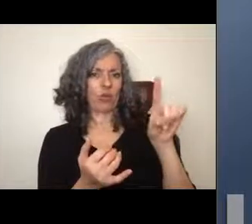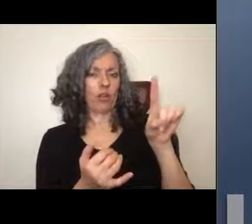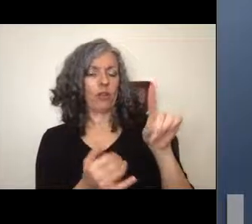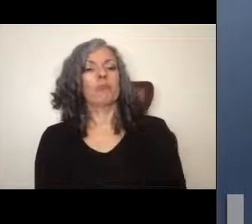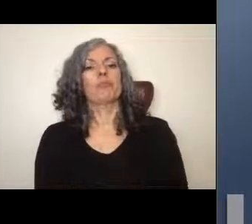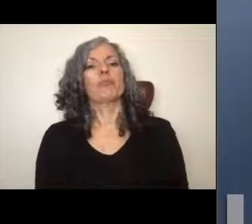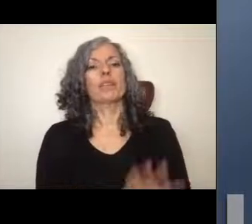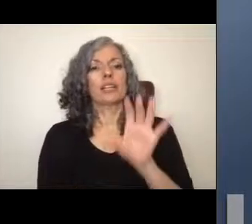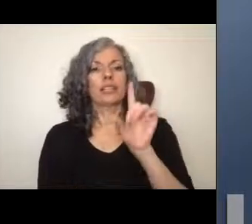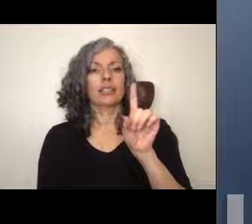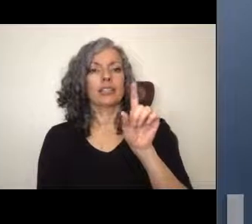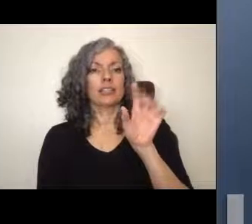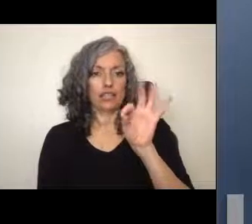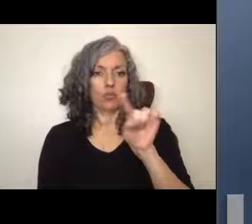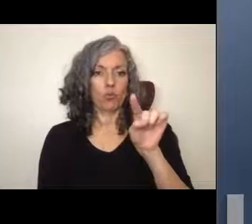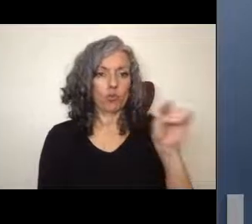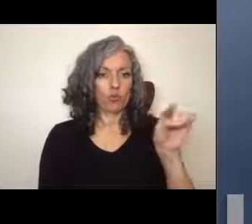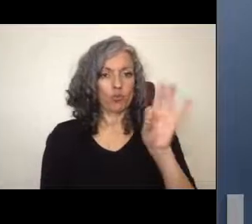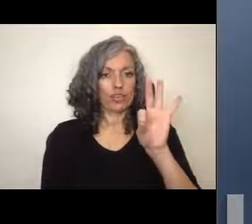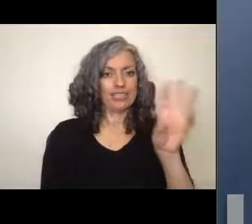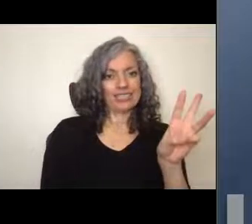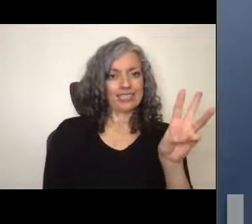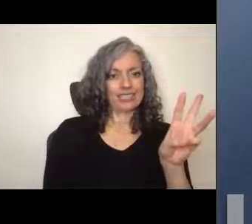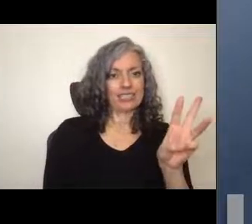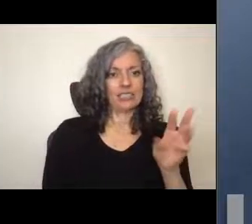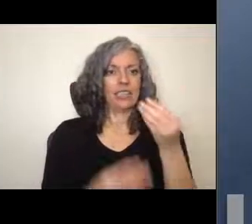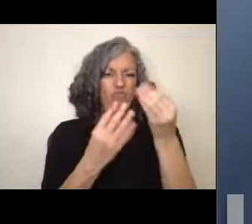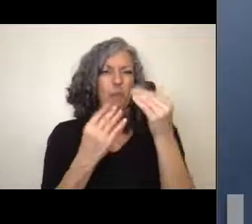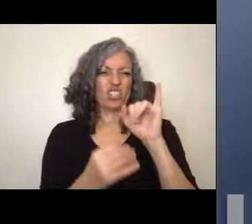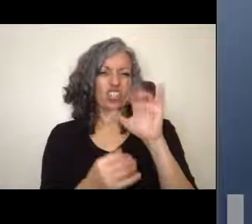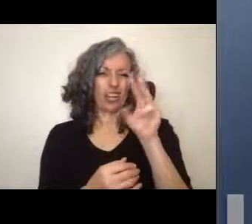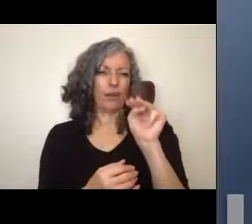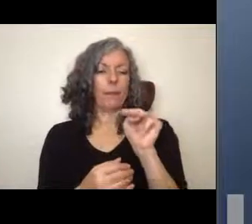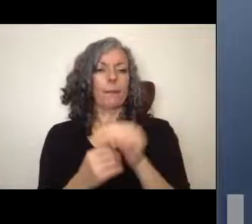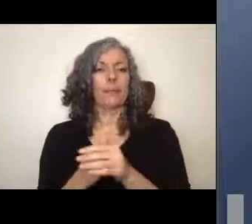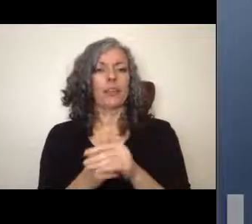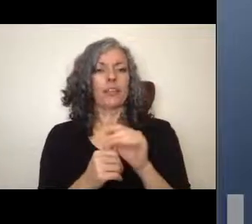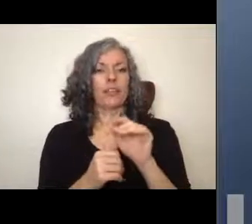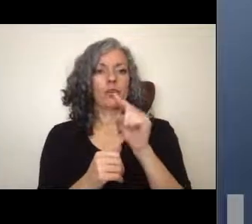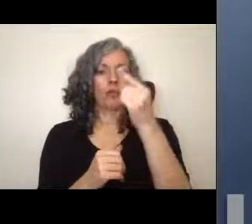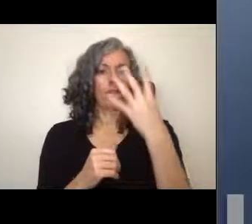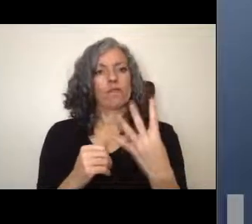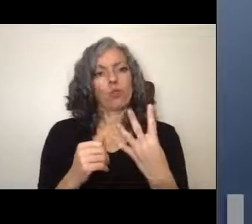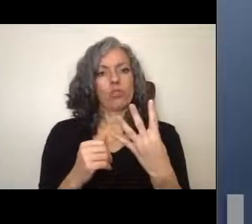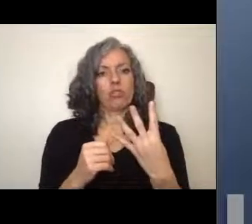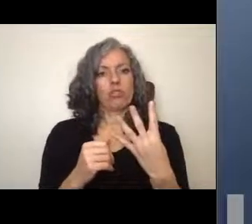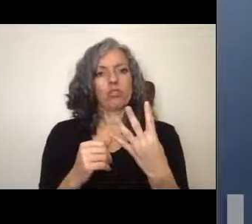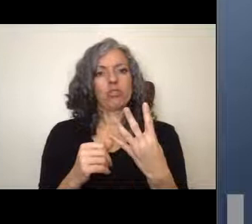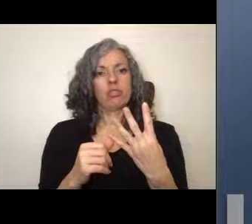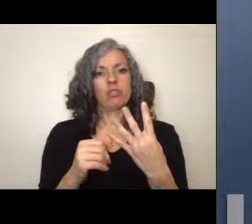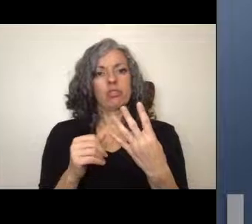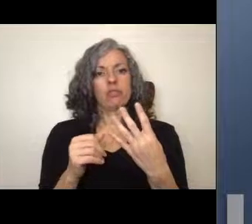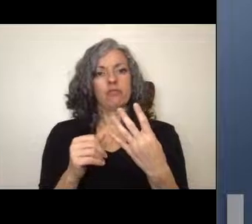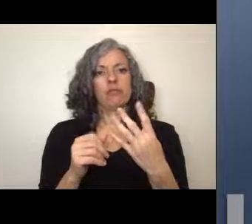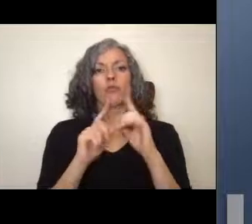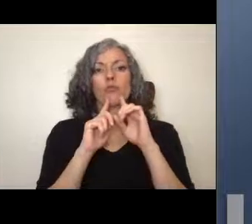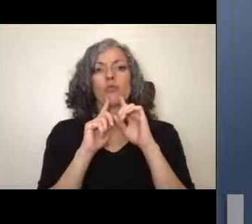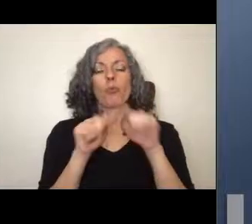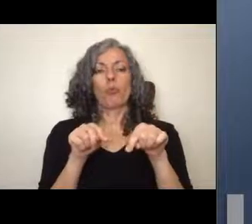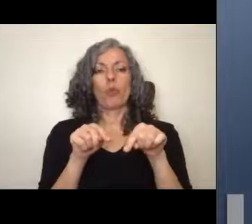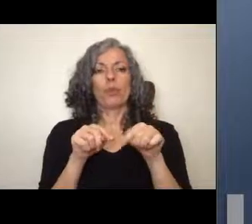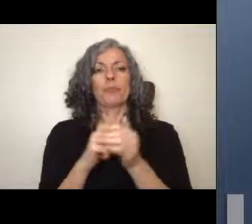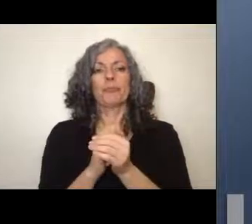together. Tab 91 is an information item. This is the fourth quarter report providing the progress of sub-allocations the department has